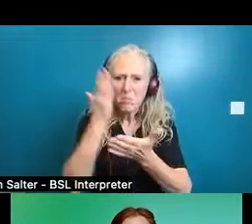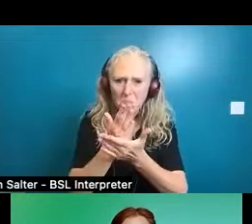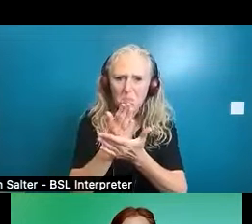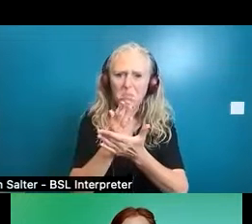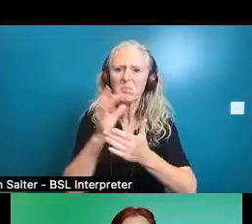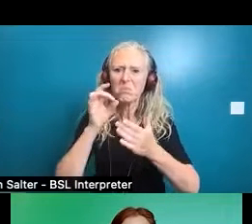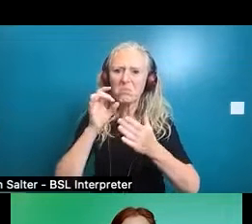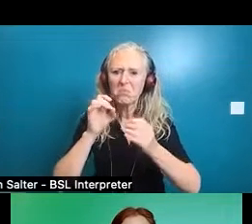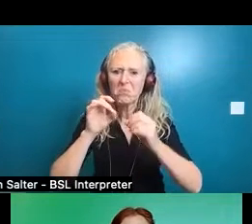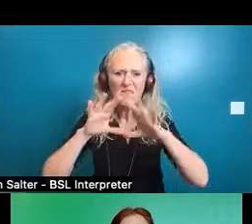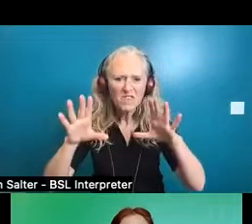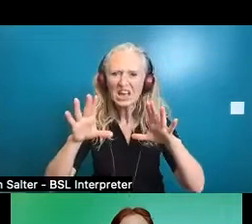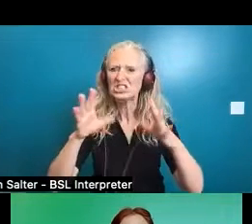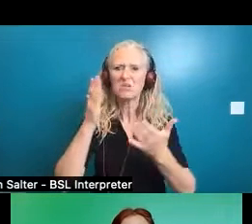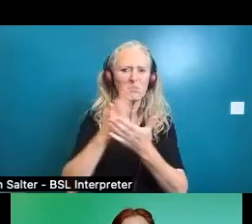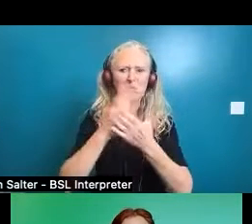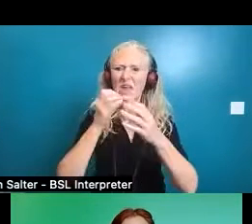how the term came about.